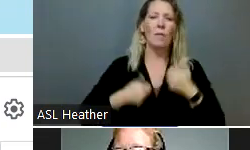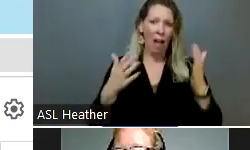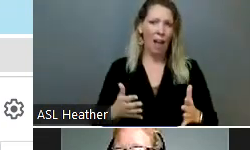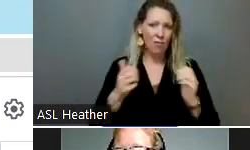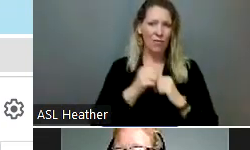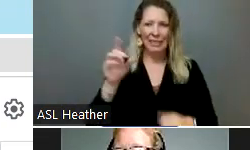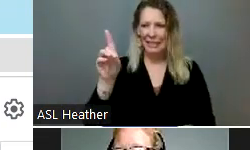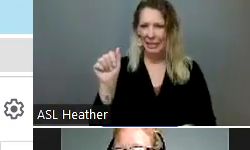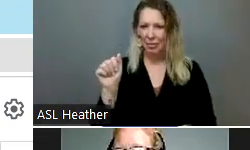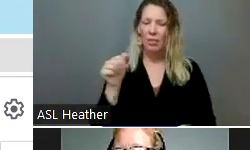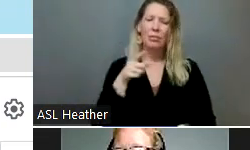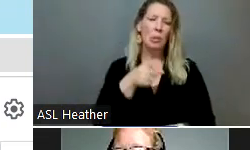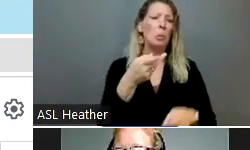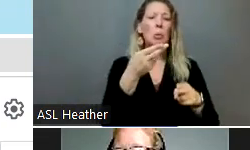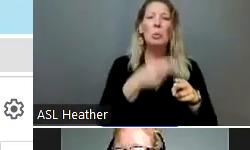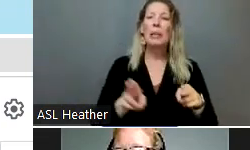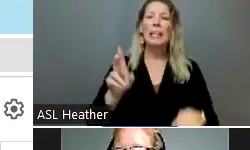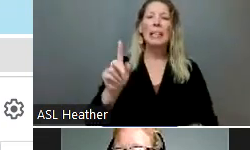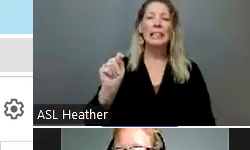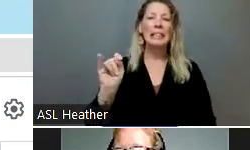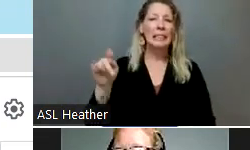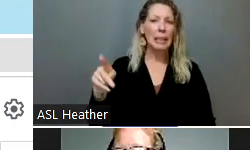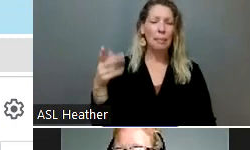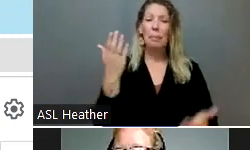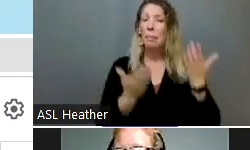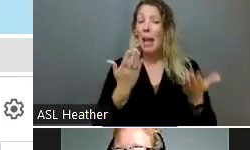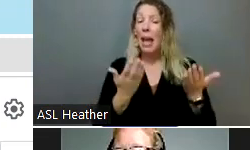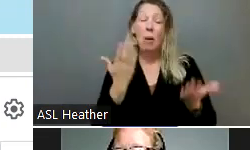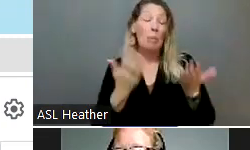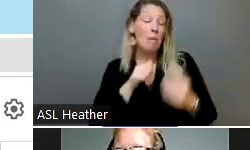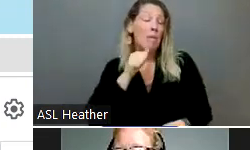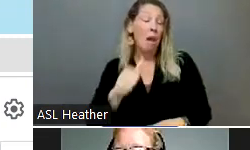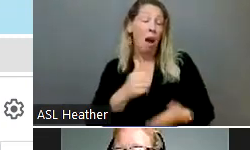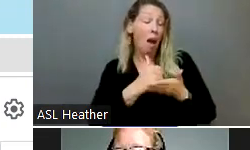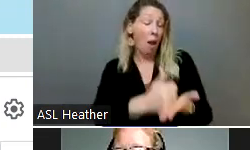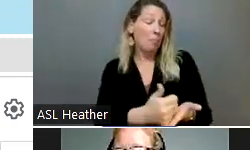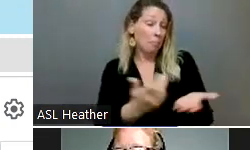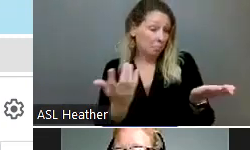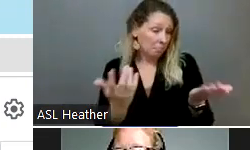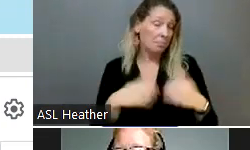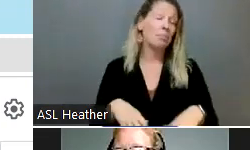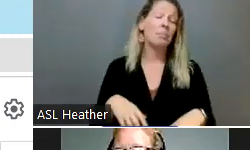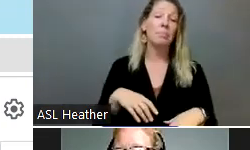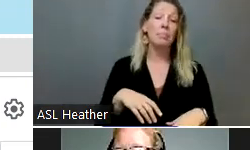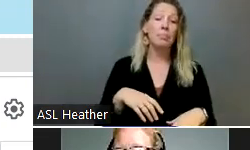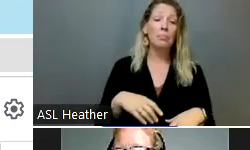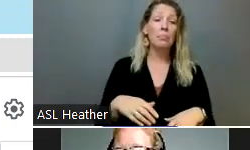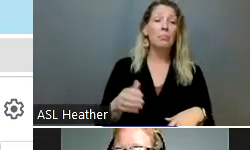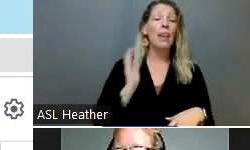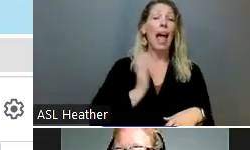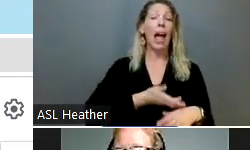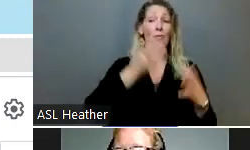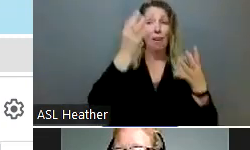These are just some quick tips that may or may not be helpful in your work with survivors. Our thought is